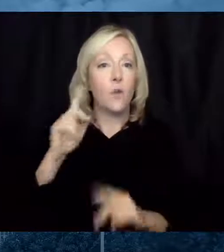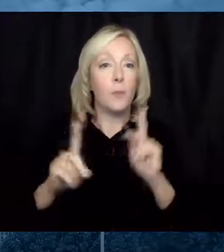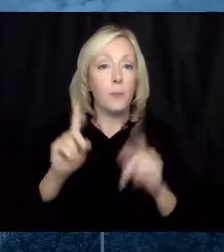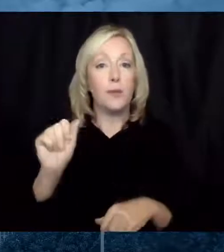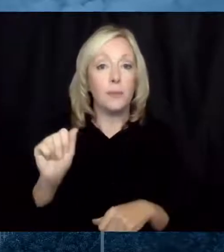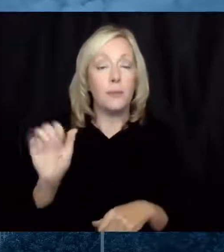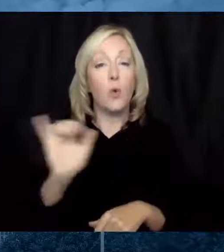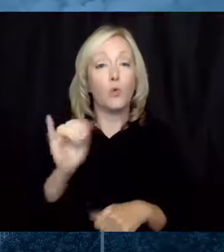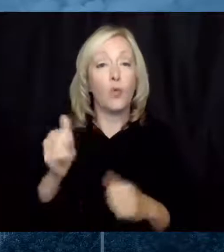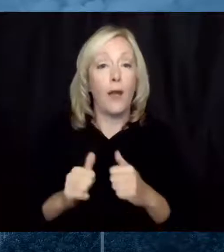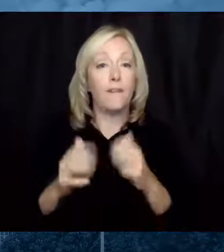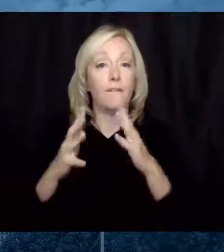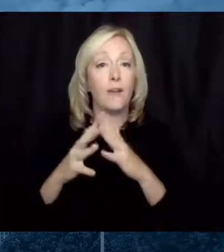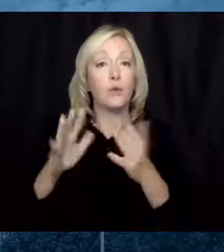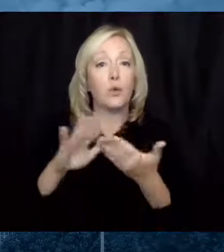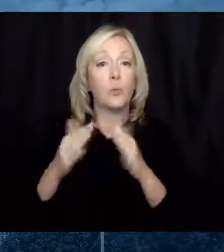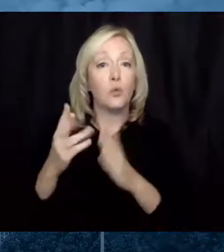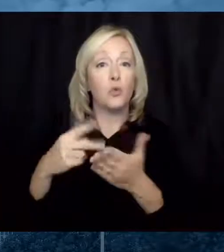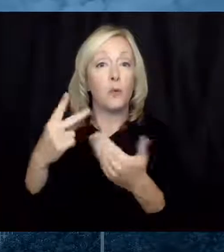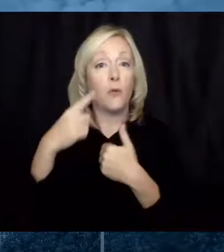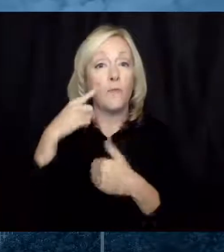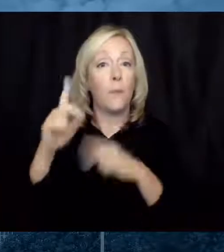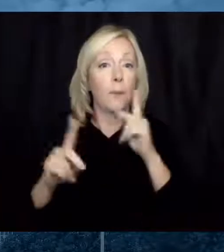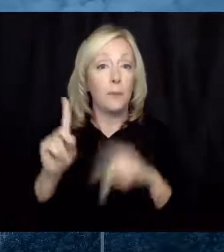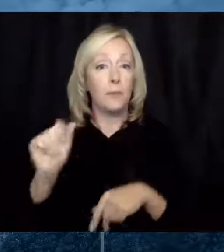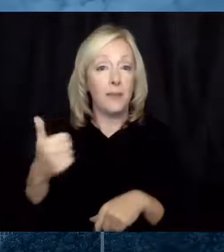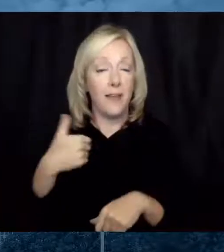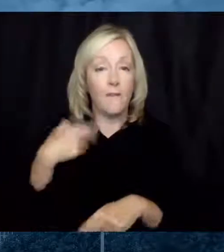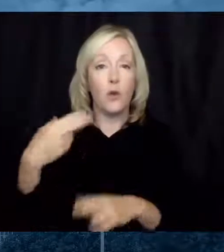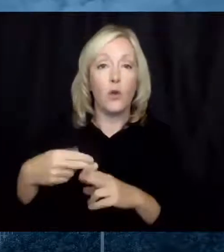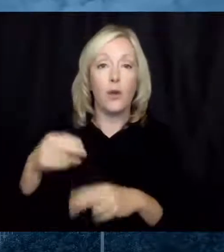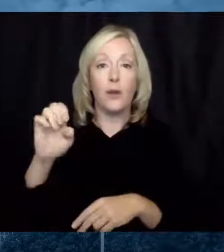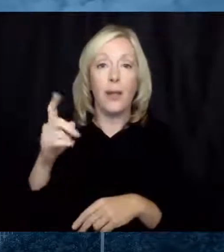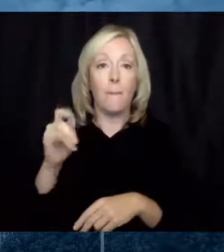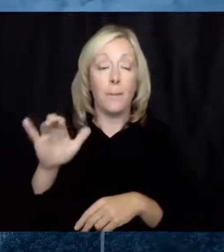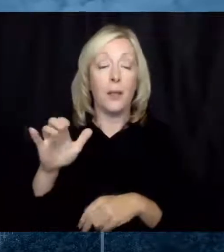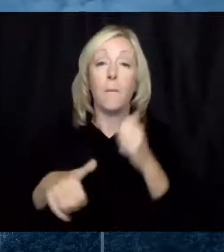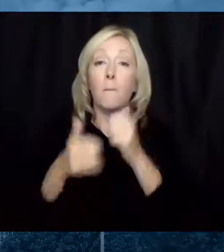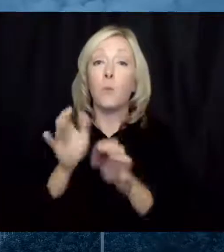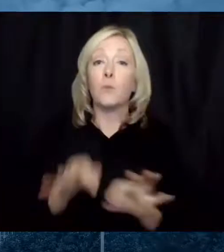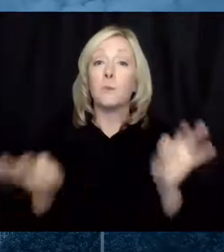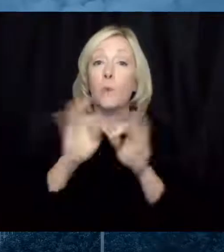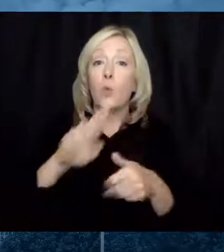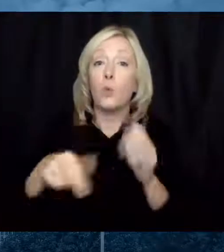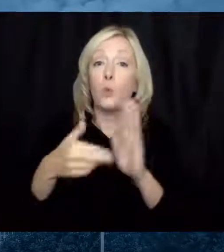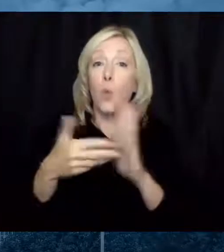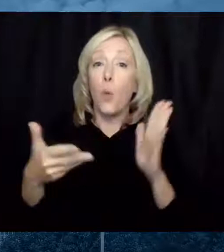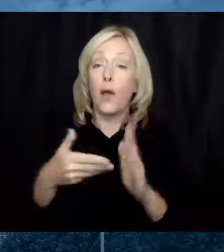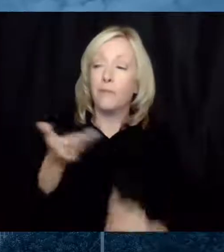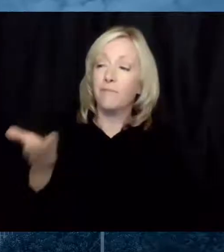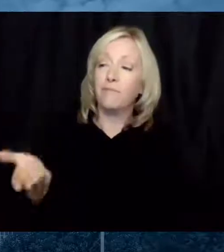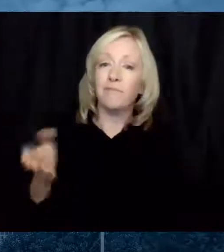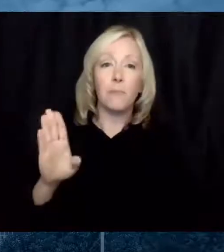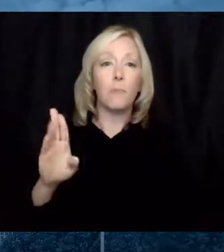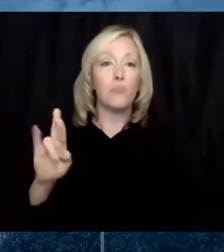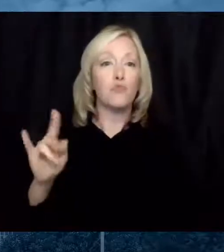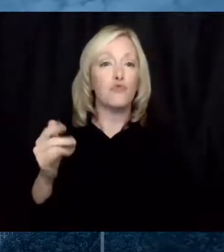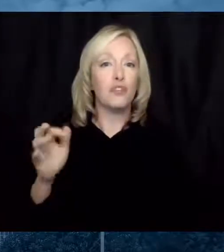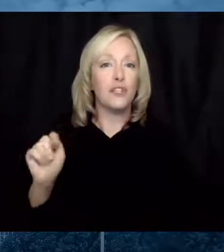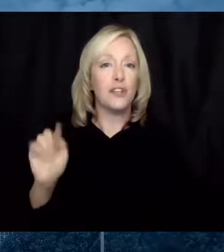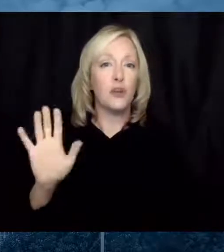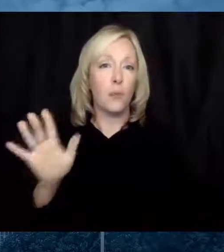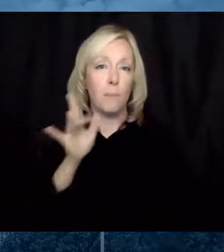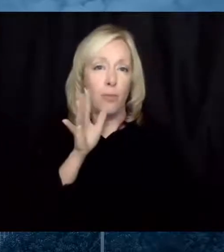community program for people with disabilities, and most of all, Bridget's mom. I know that our dear friend Jamie Wolfe is smiling down on us